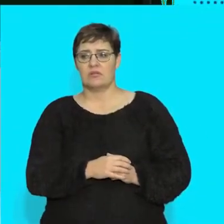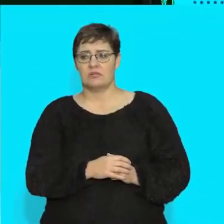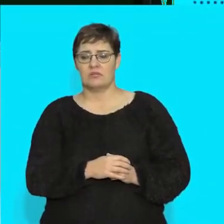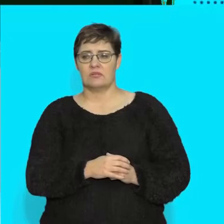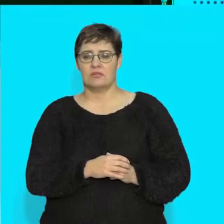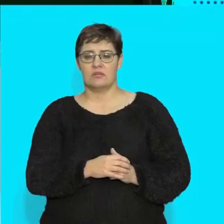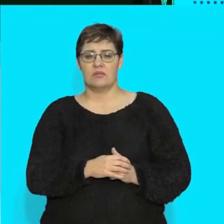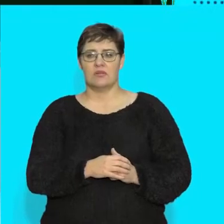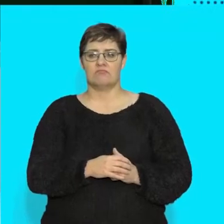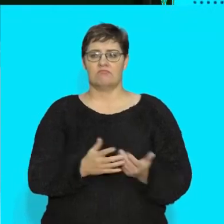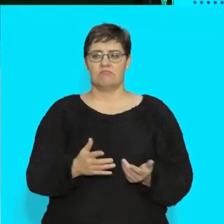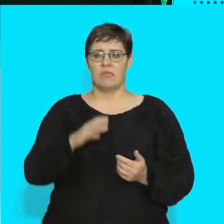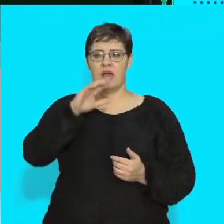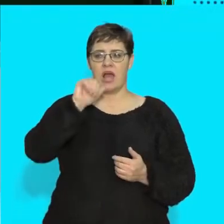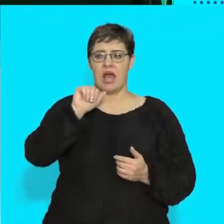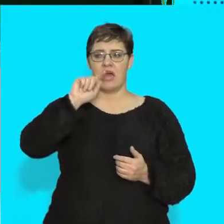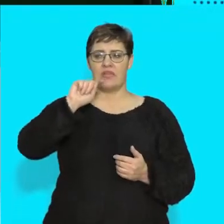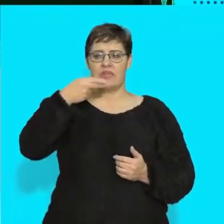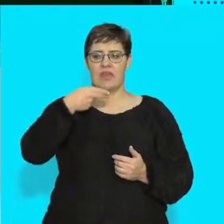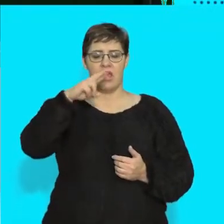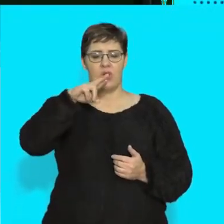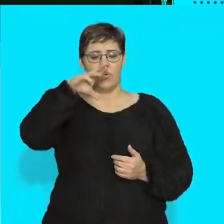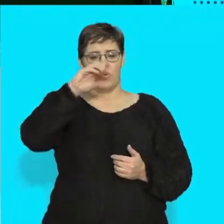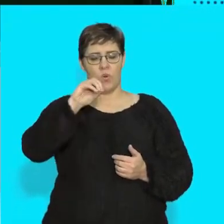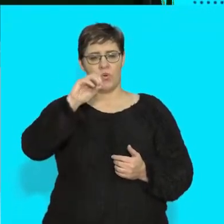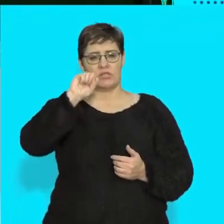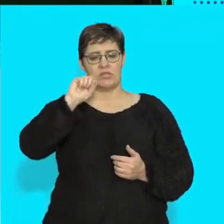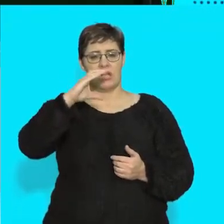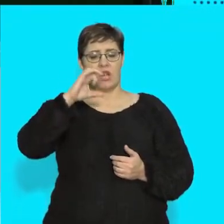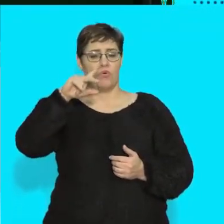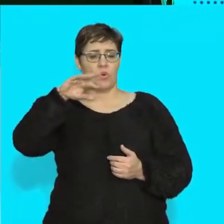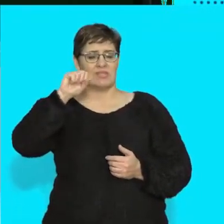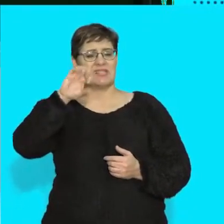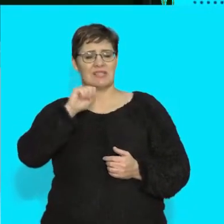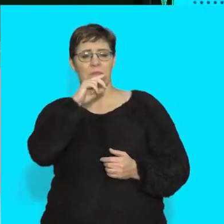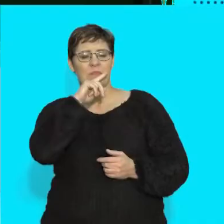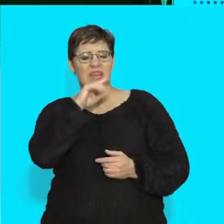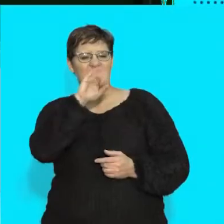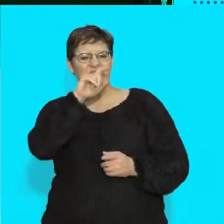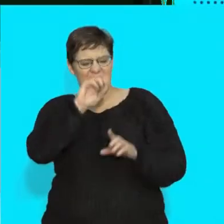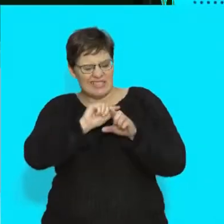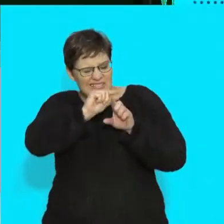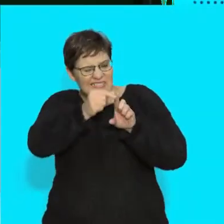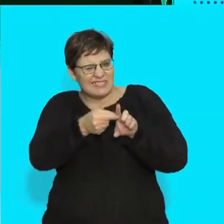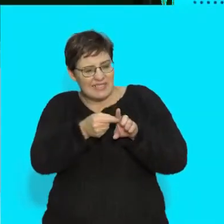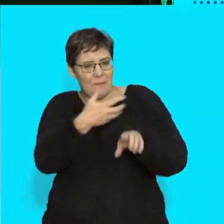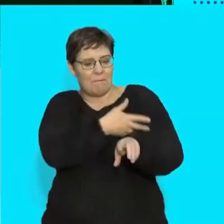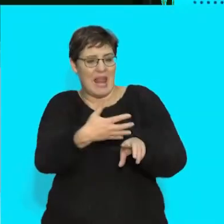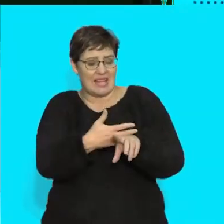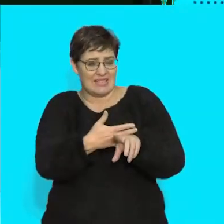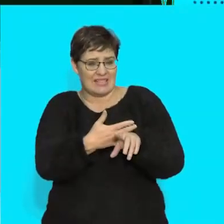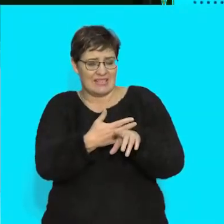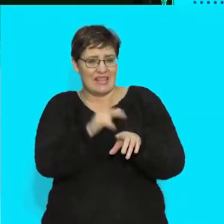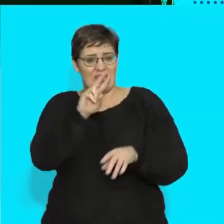know, but basically it's when fat lines our blood vessels, and that could lead to the things,